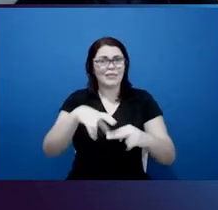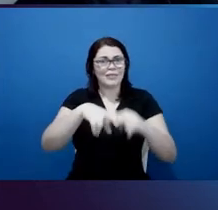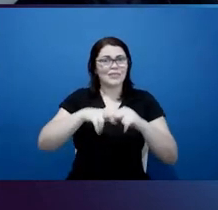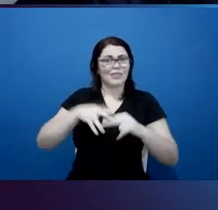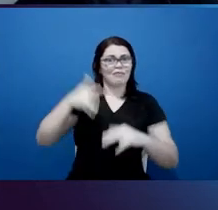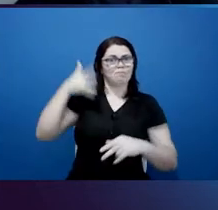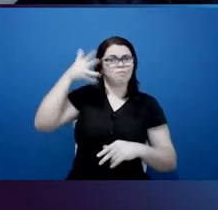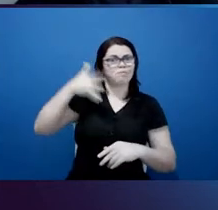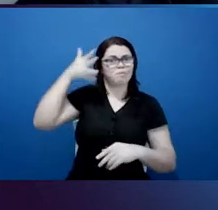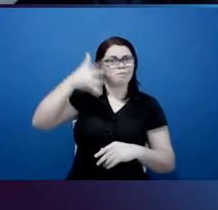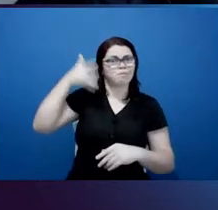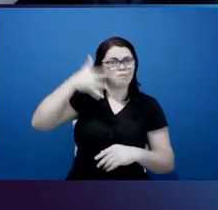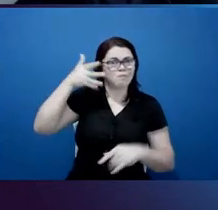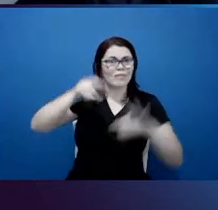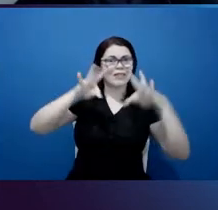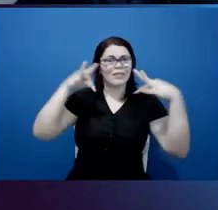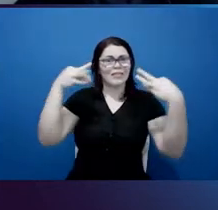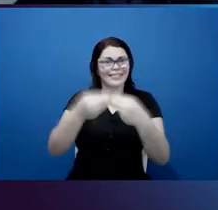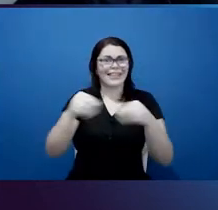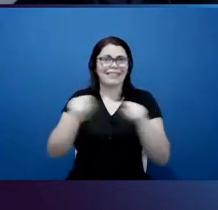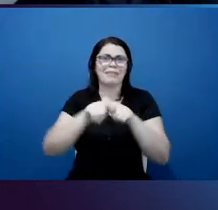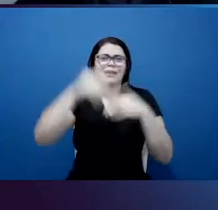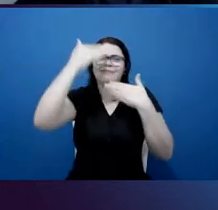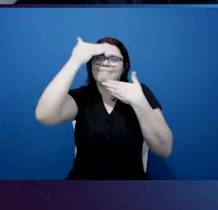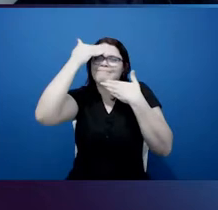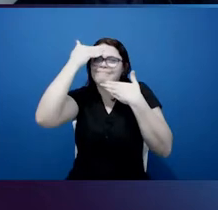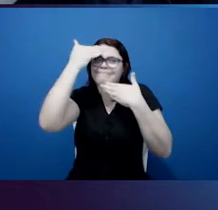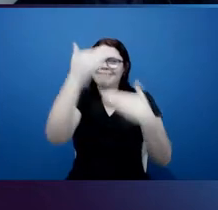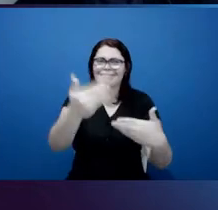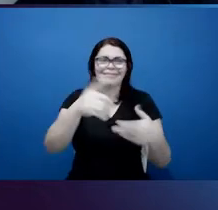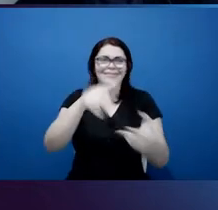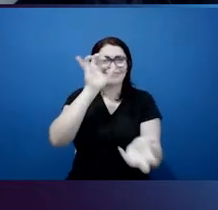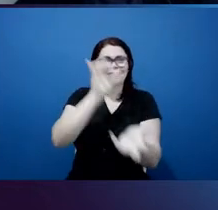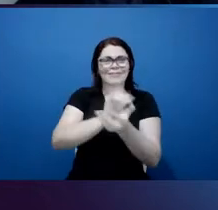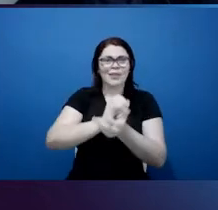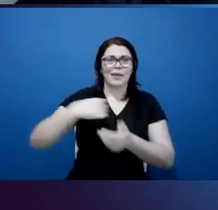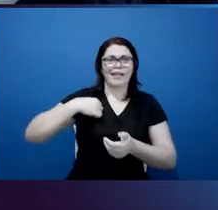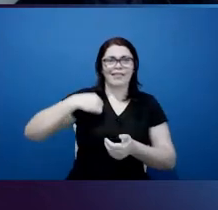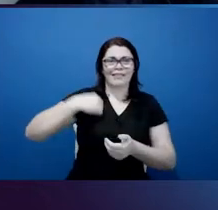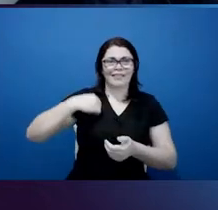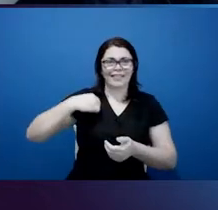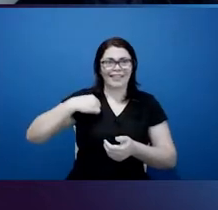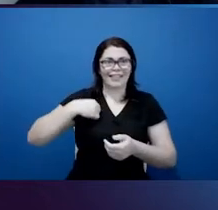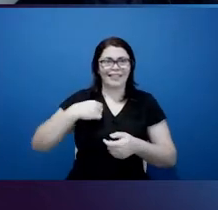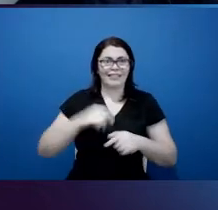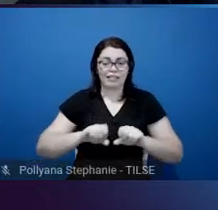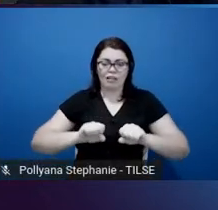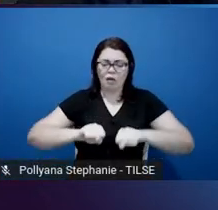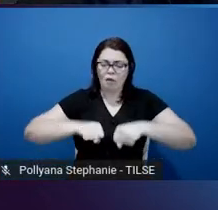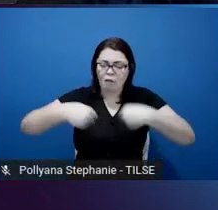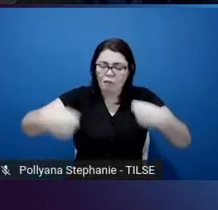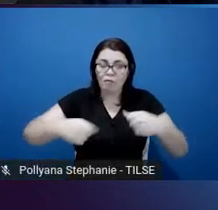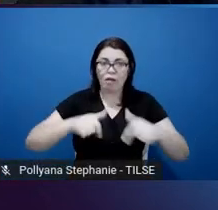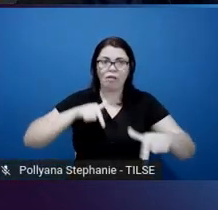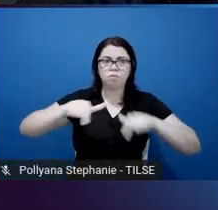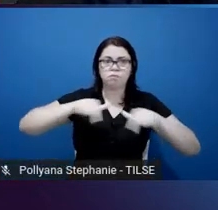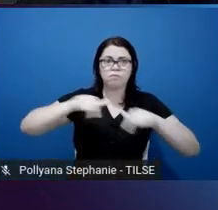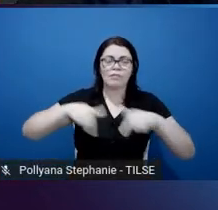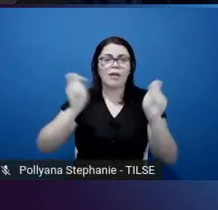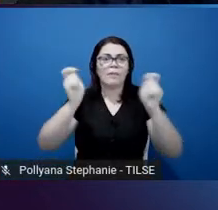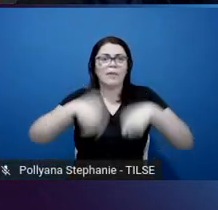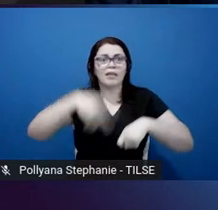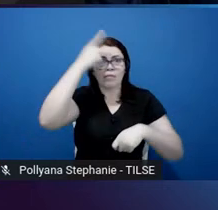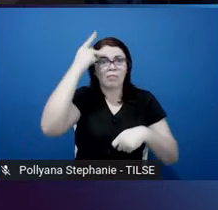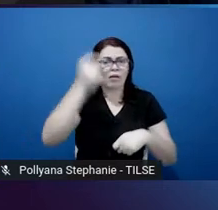sessions. I would also like to thank our team of volunteers who have been working hard to allow more people to